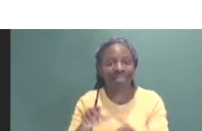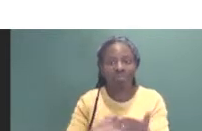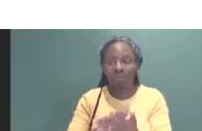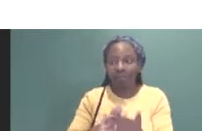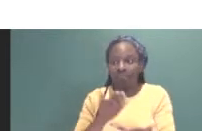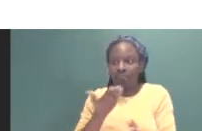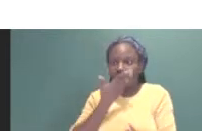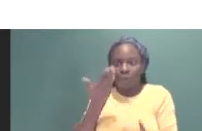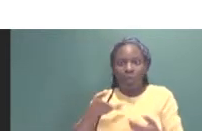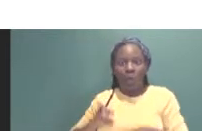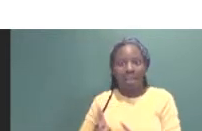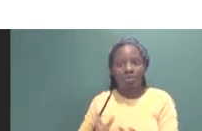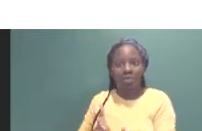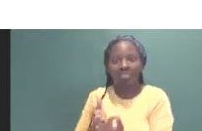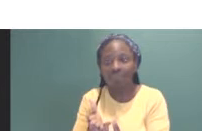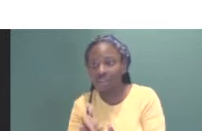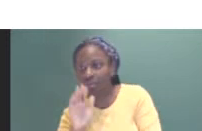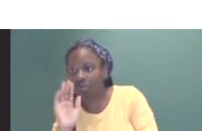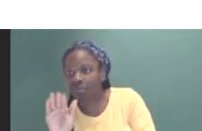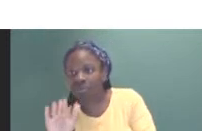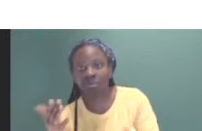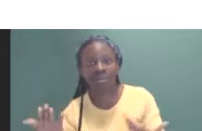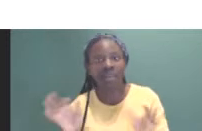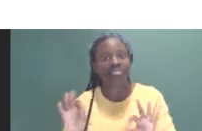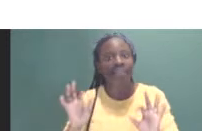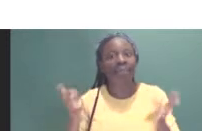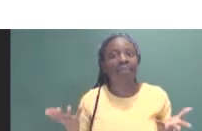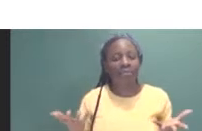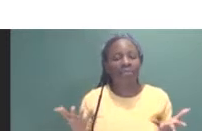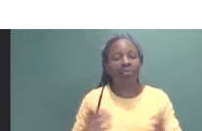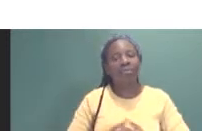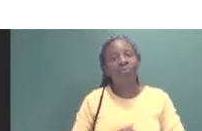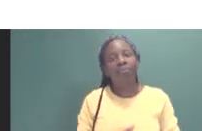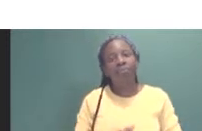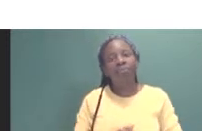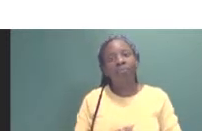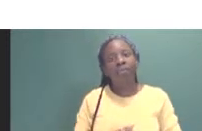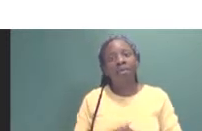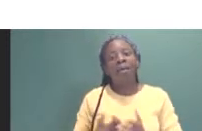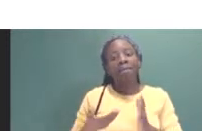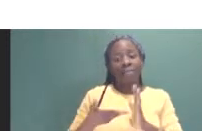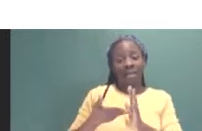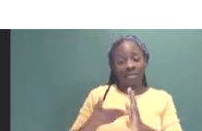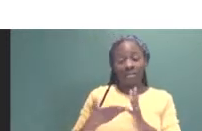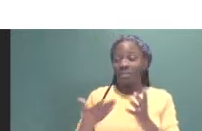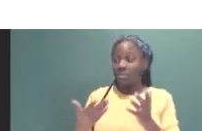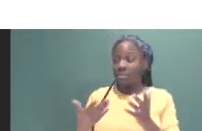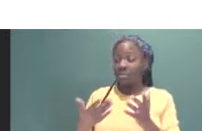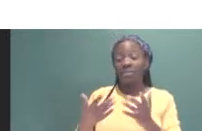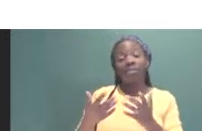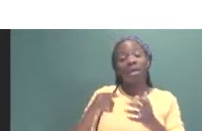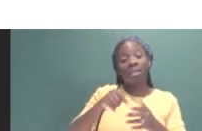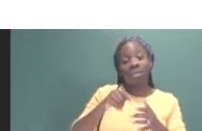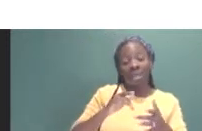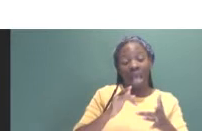intervening. It was also guided by, our selection of an online study